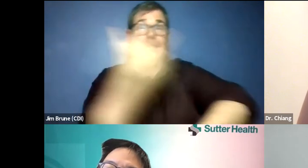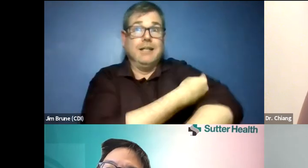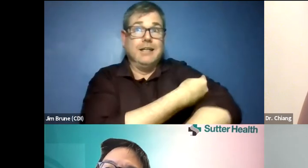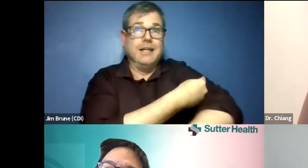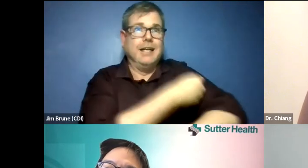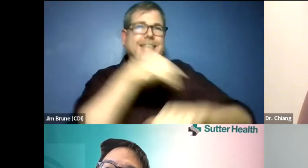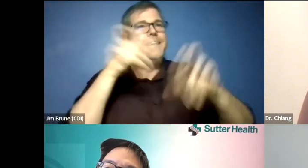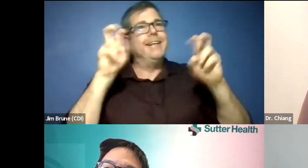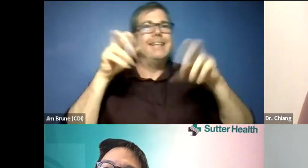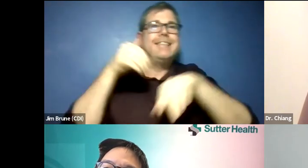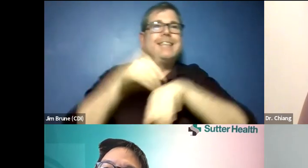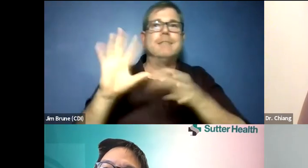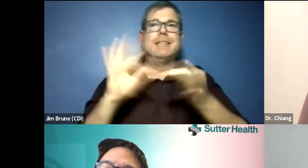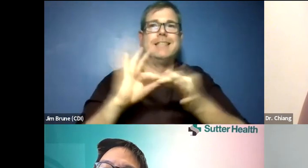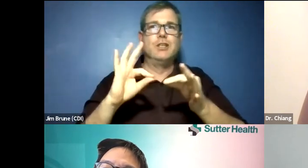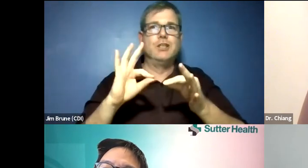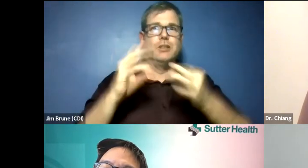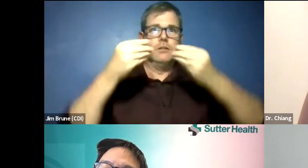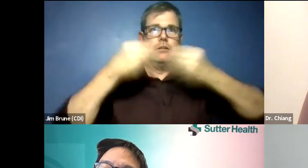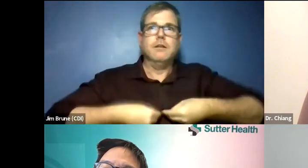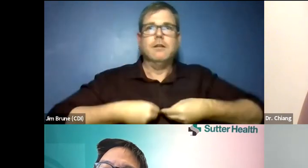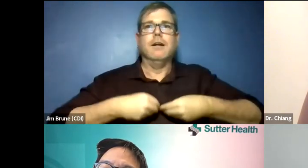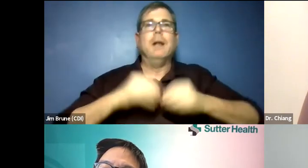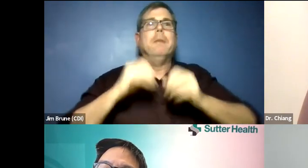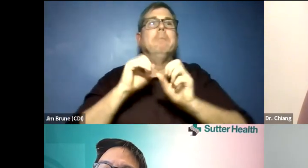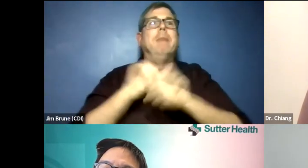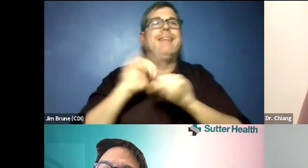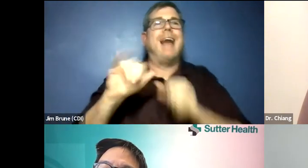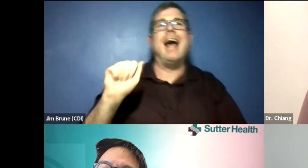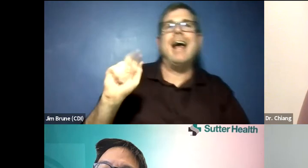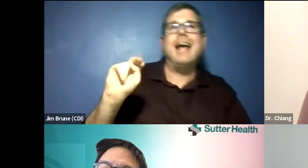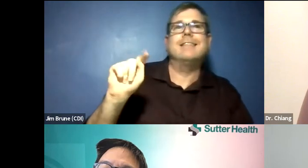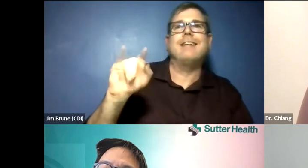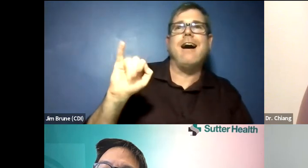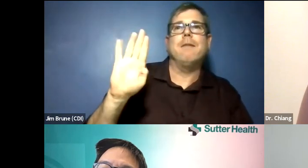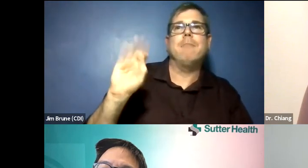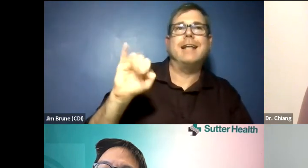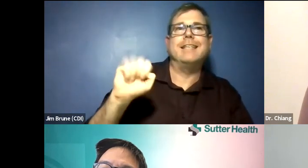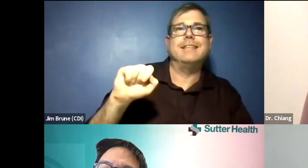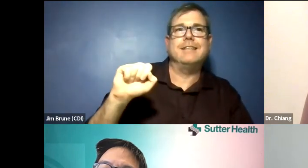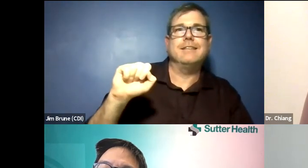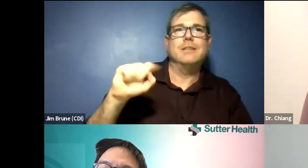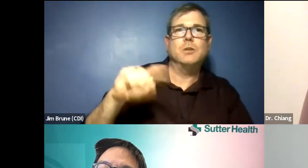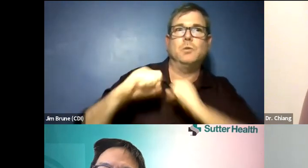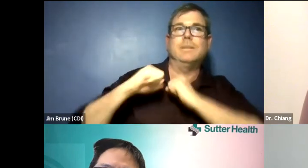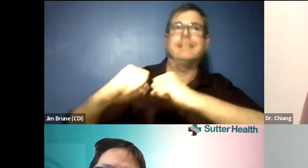the antibody against COVID. It's not by giving you the virus that you get protection.